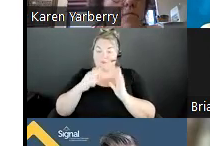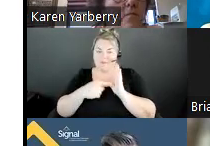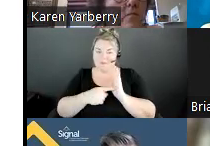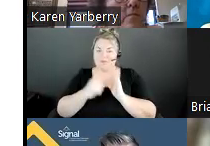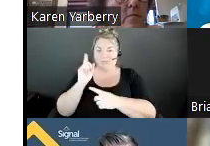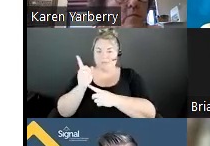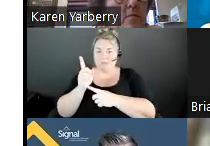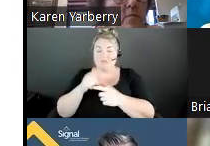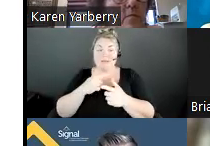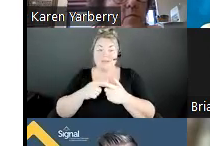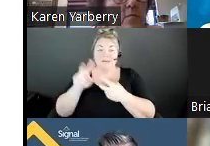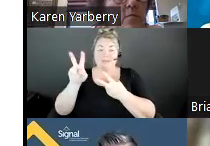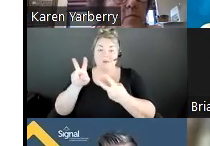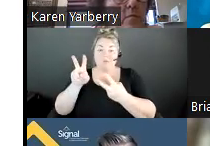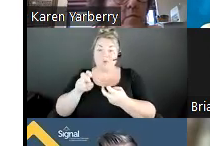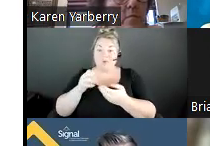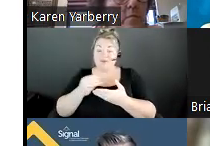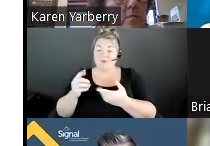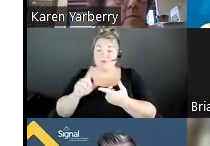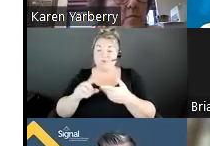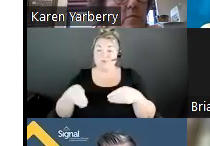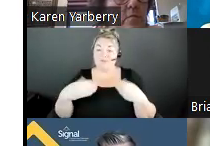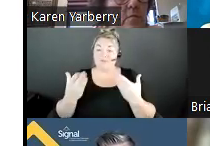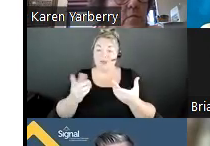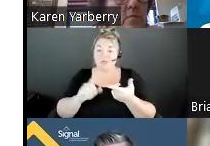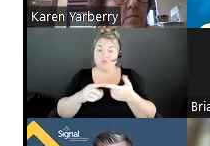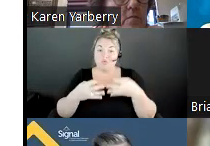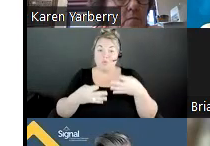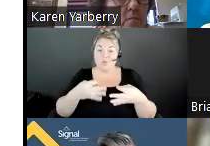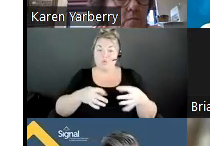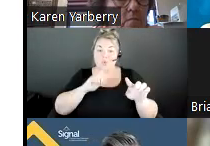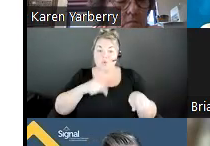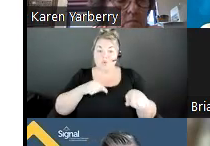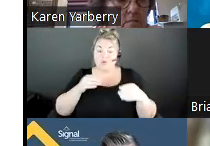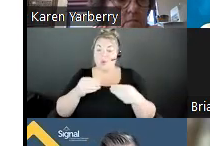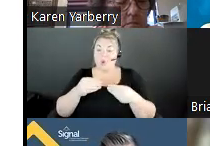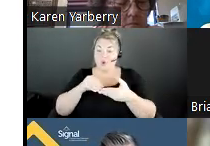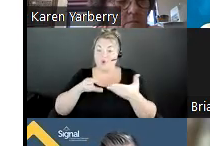moment, and downloading materials to provide to court-ordered learners.